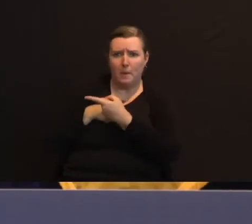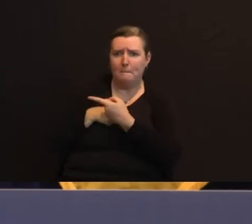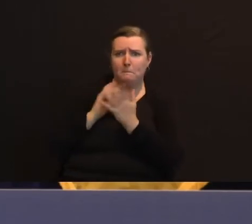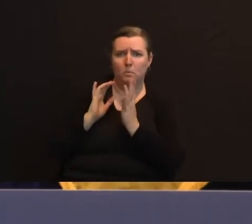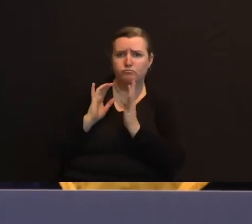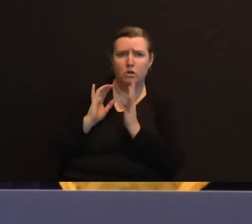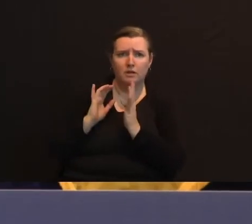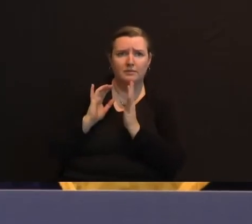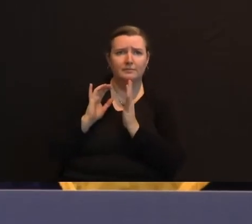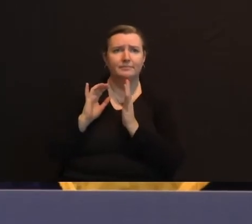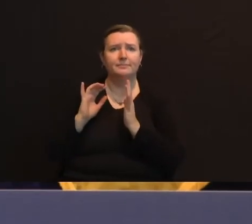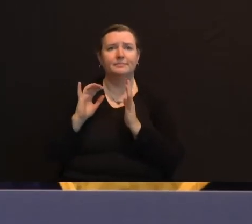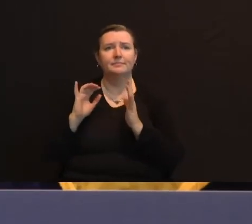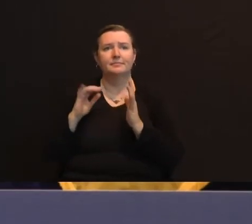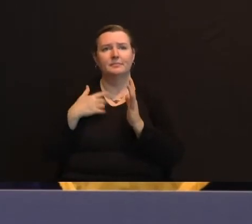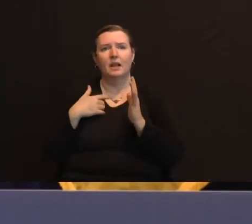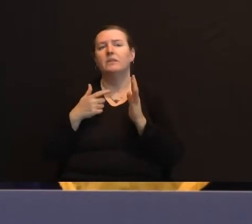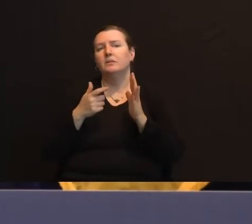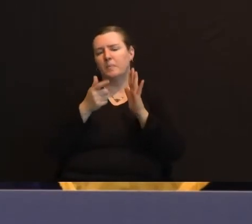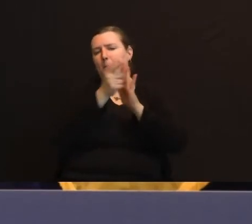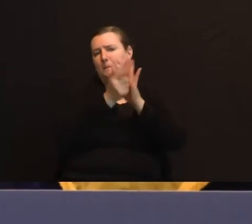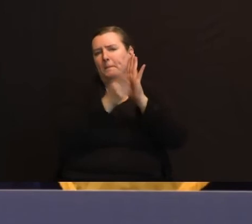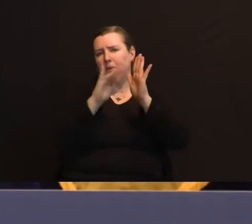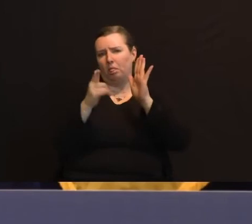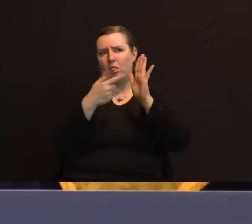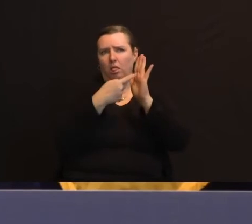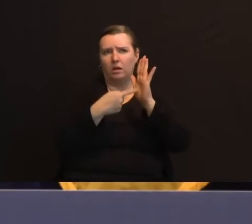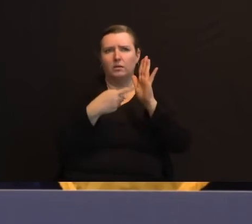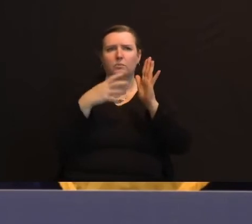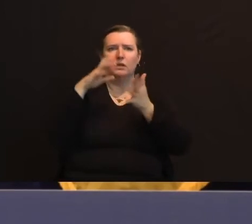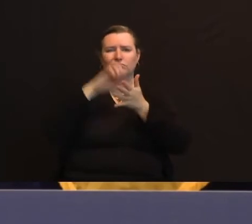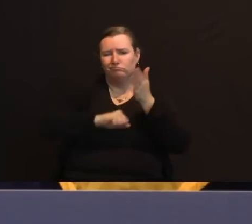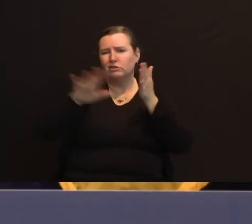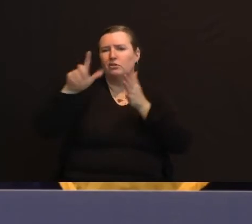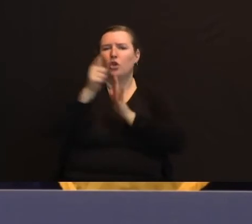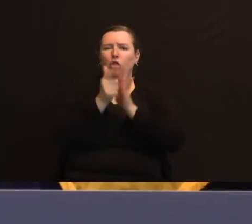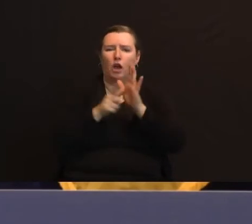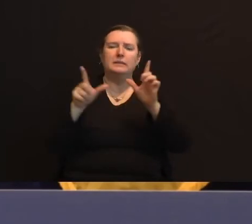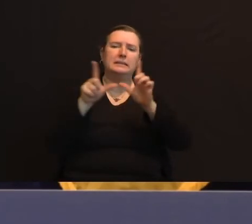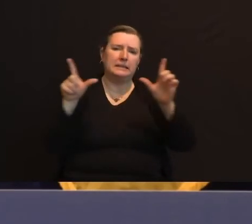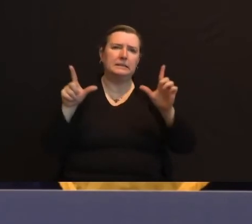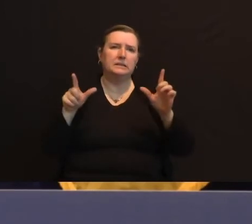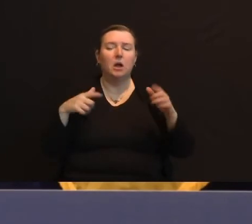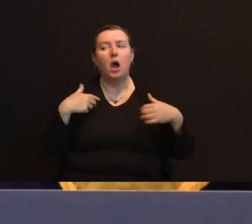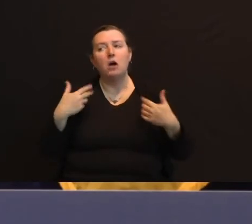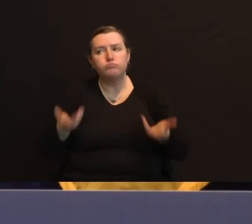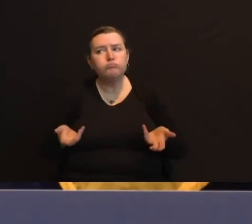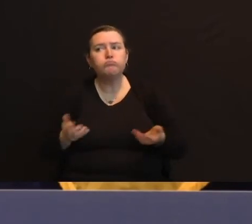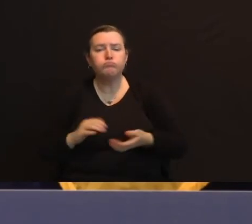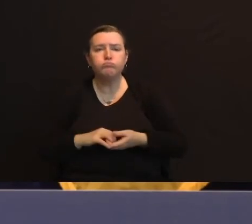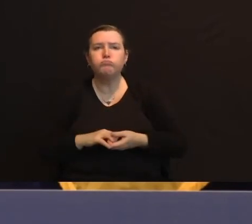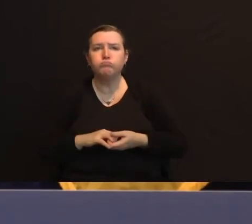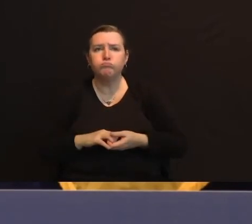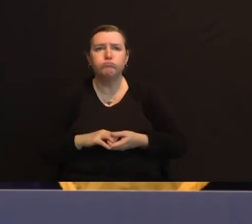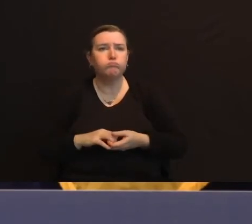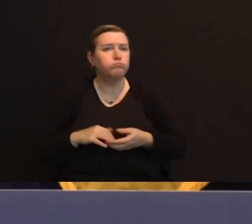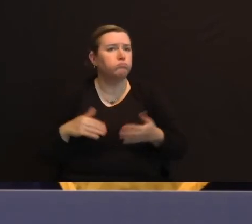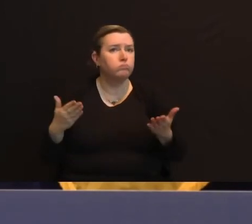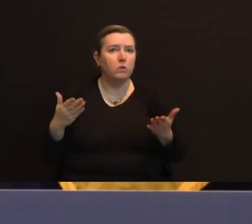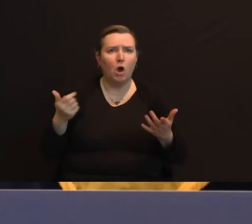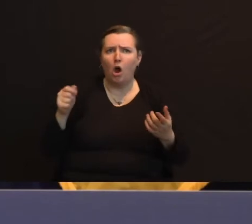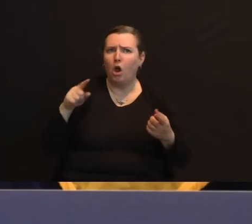be disbarred. I literally mean that over here you've got people saying that others should pay with their